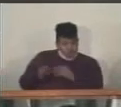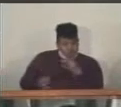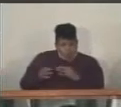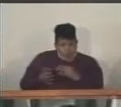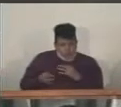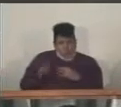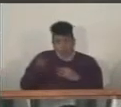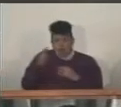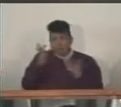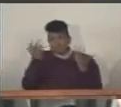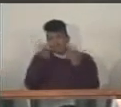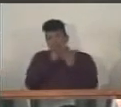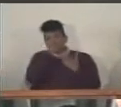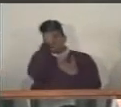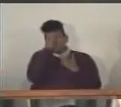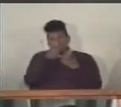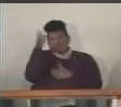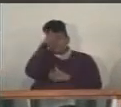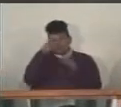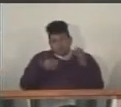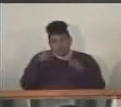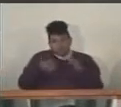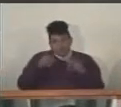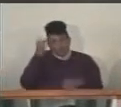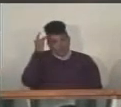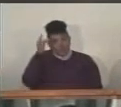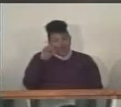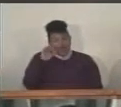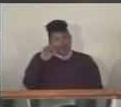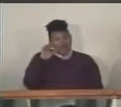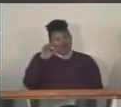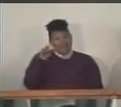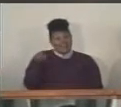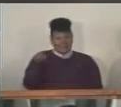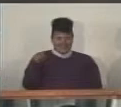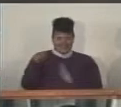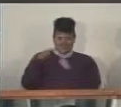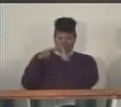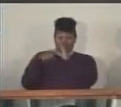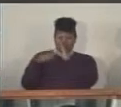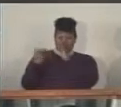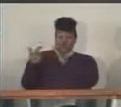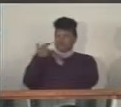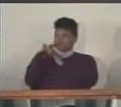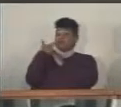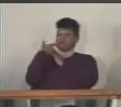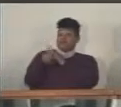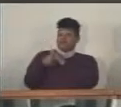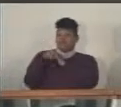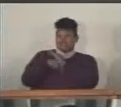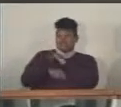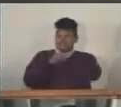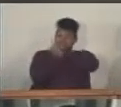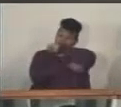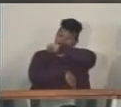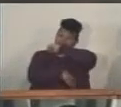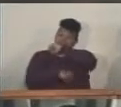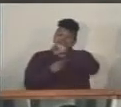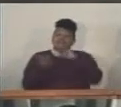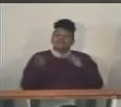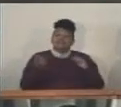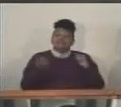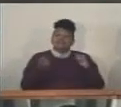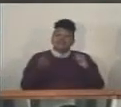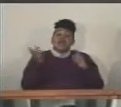triable in the parish court. If there is that joinder and